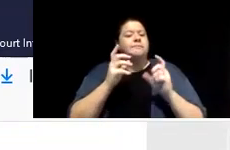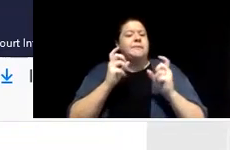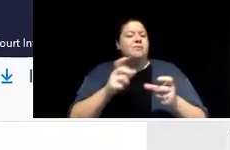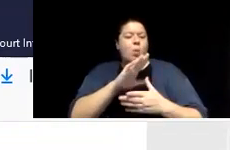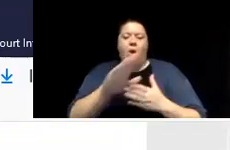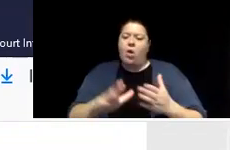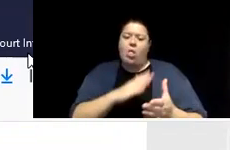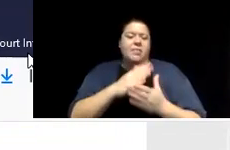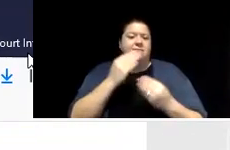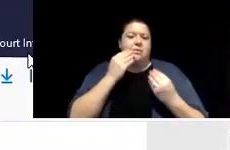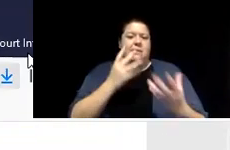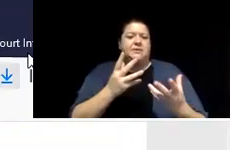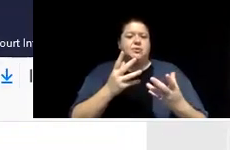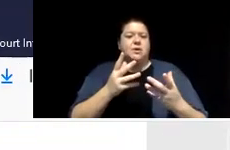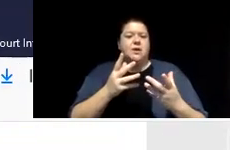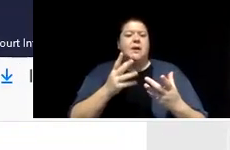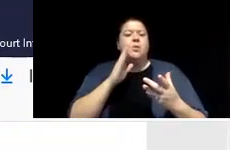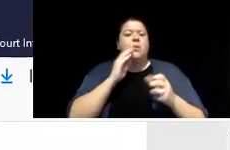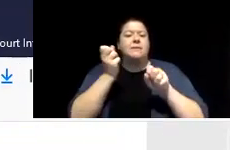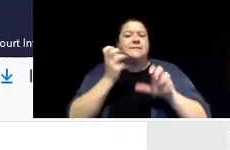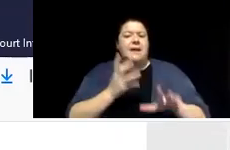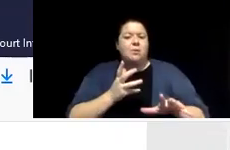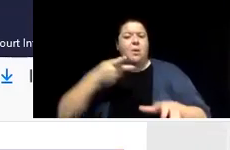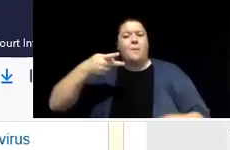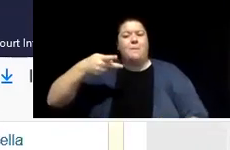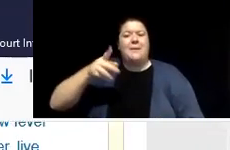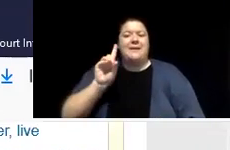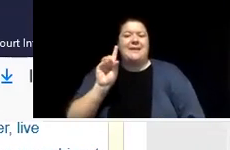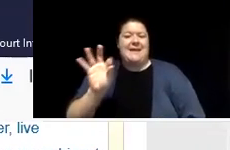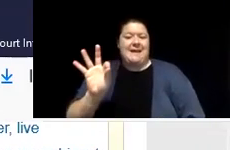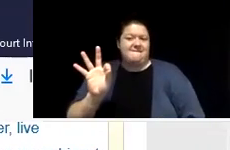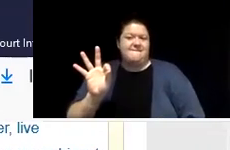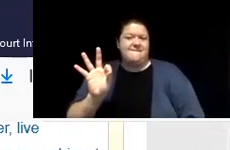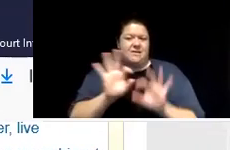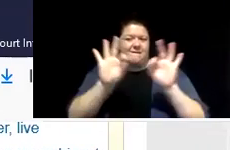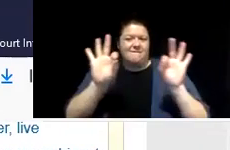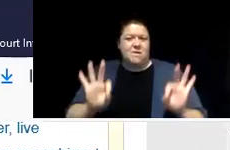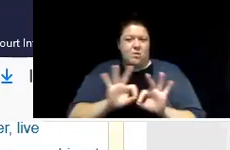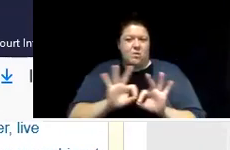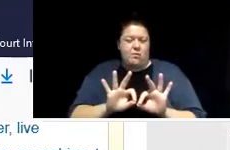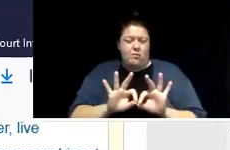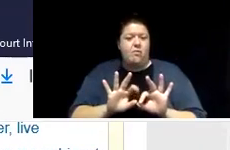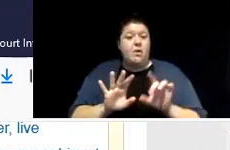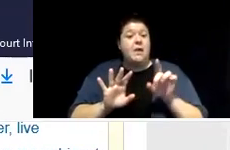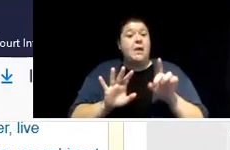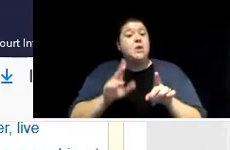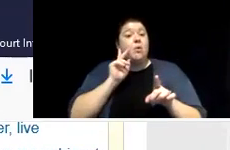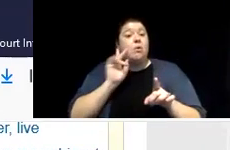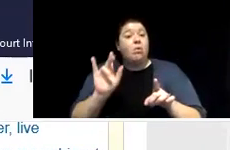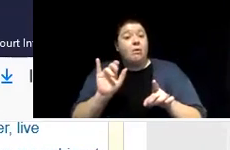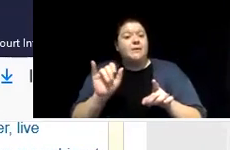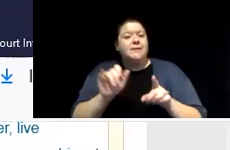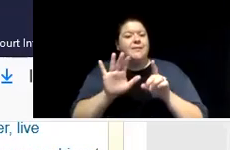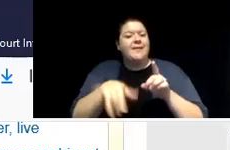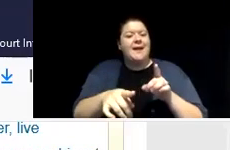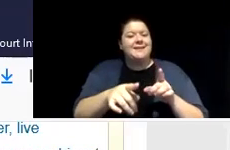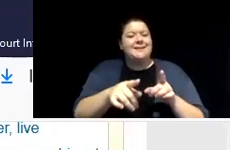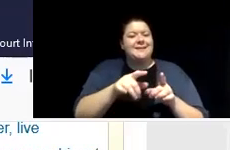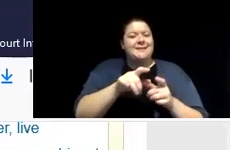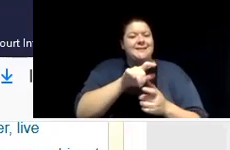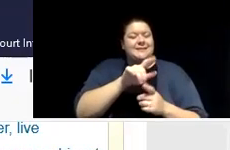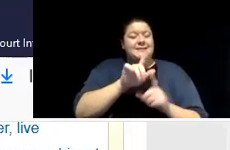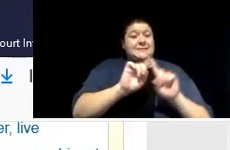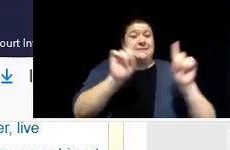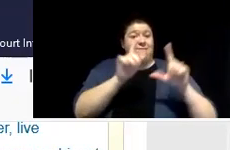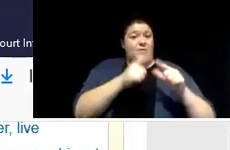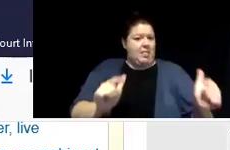information. It'll download a PDF form for you. The other thing is that you can look at this particular vaccine in different